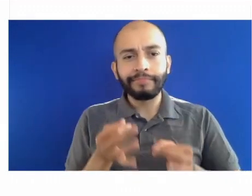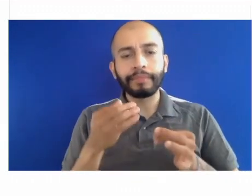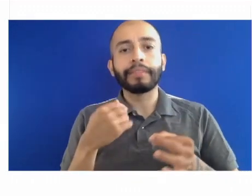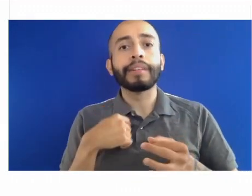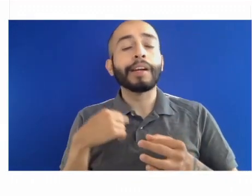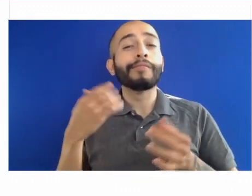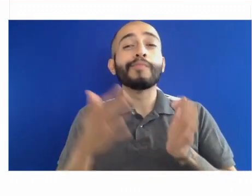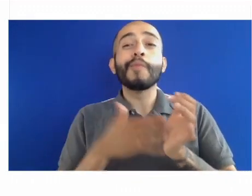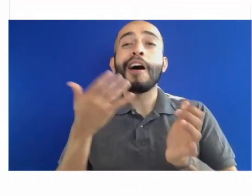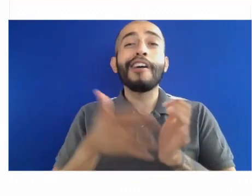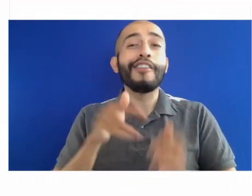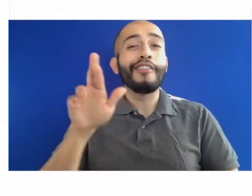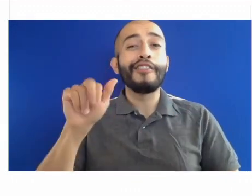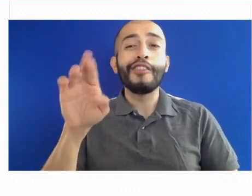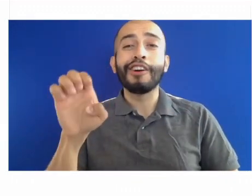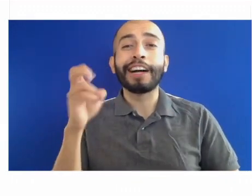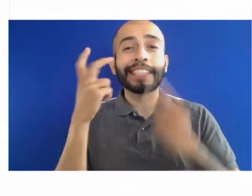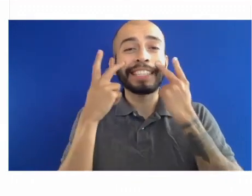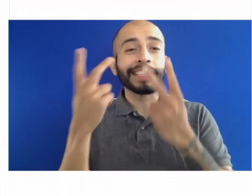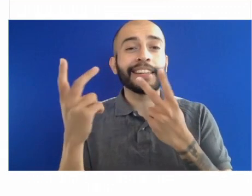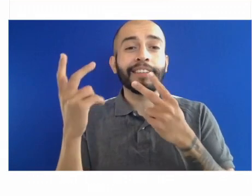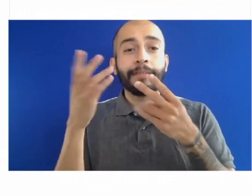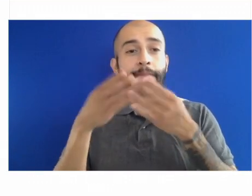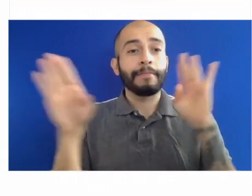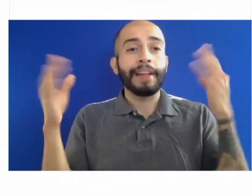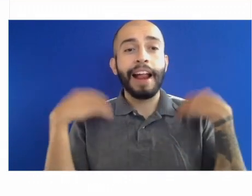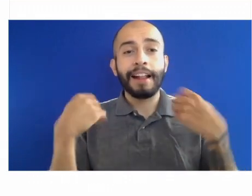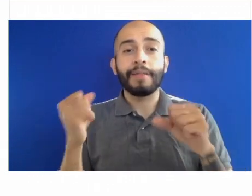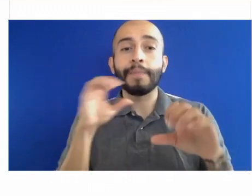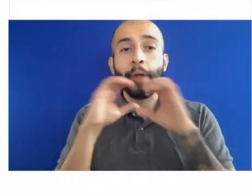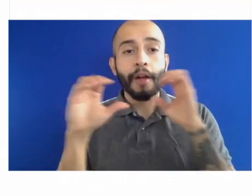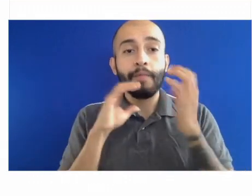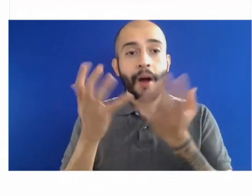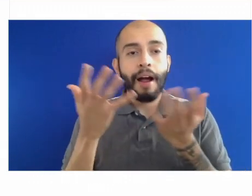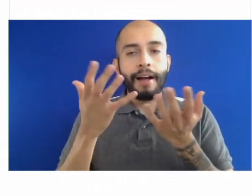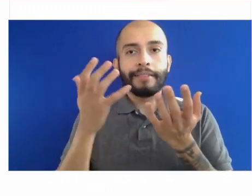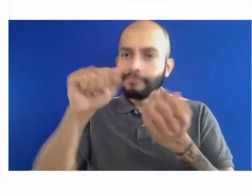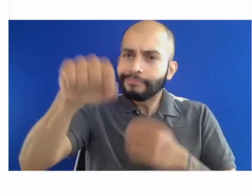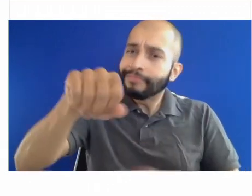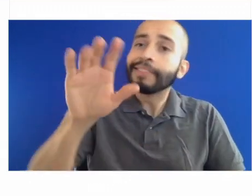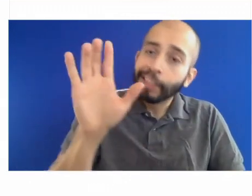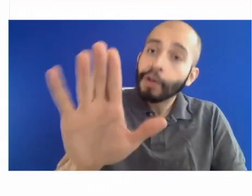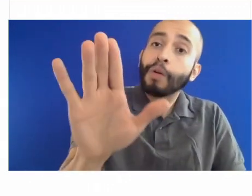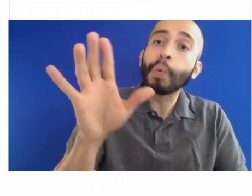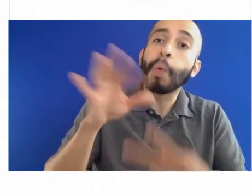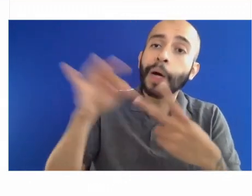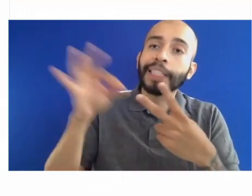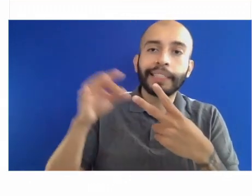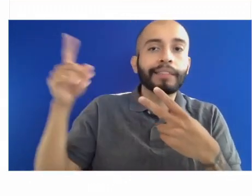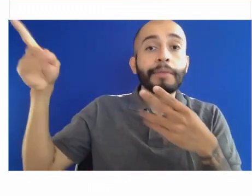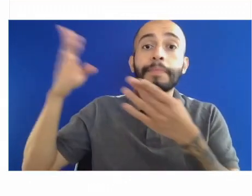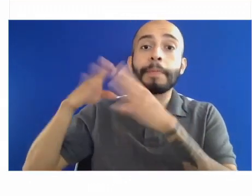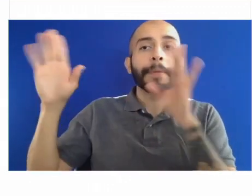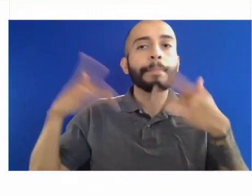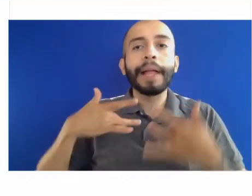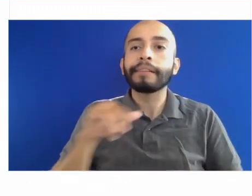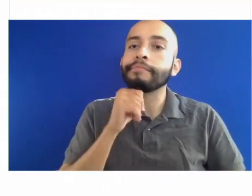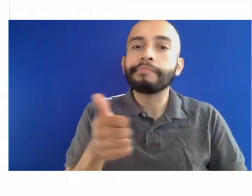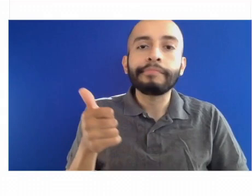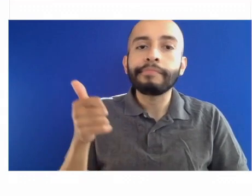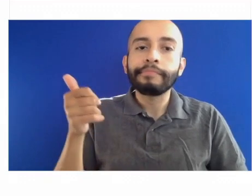it's your choice. Yes, it's your choice, but here's why it's the right choice. And so in many cases, we actually